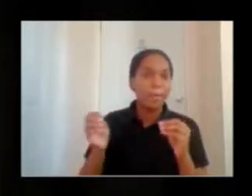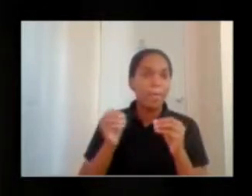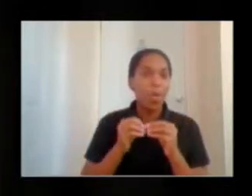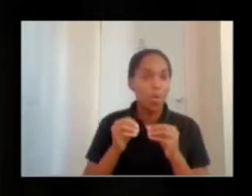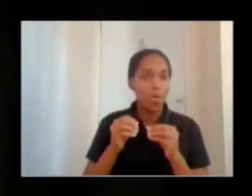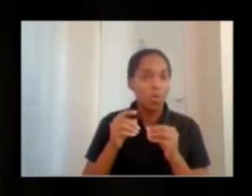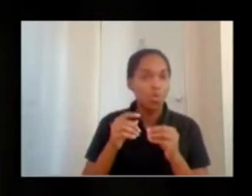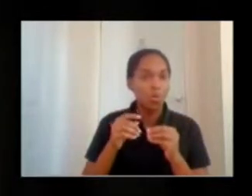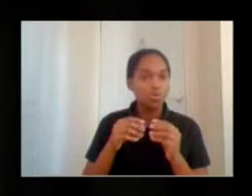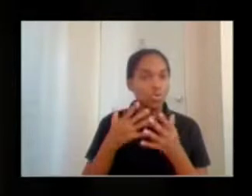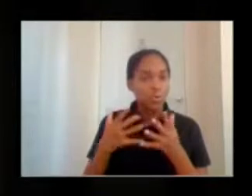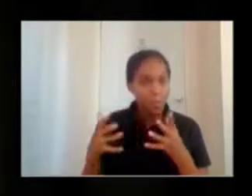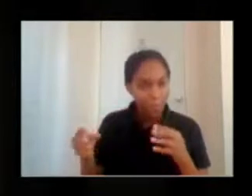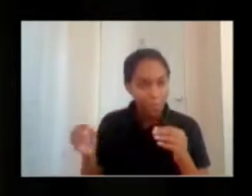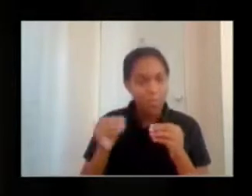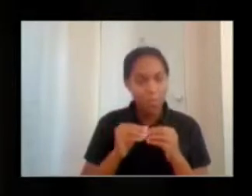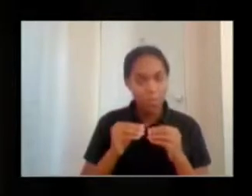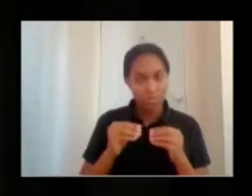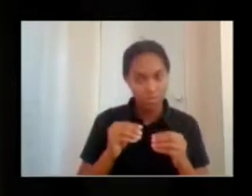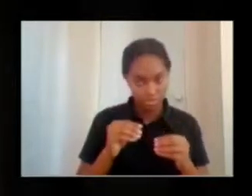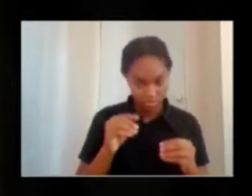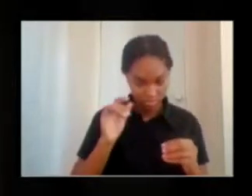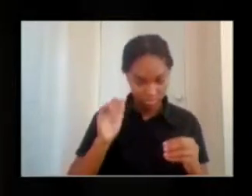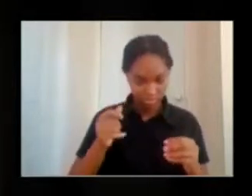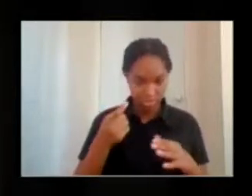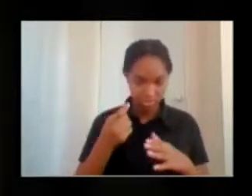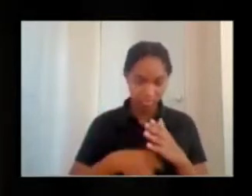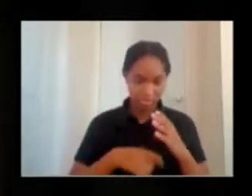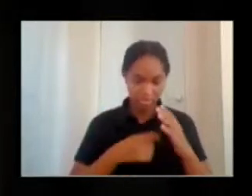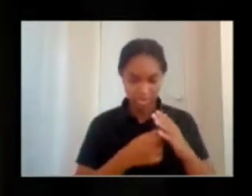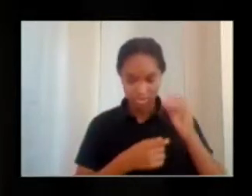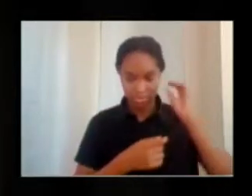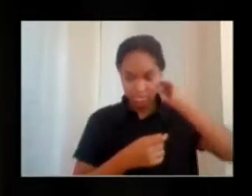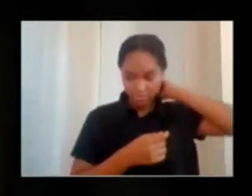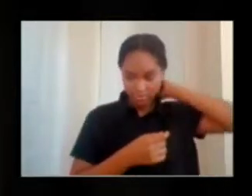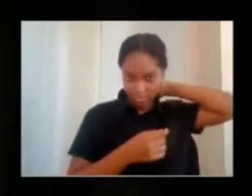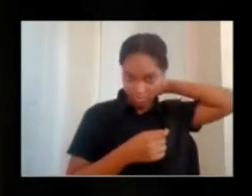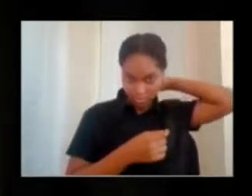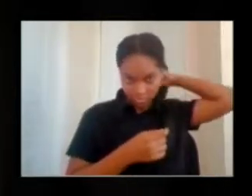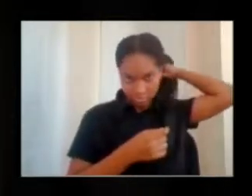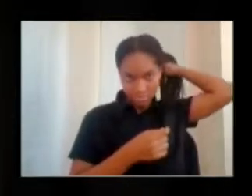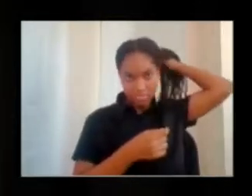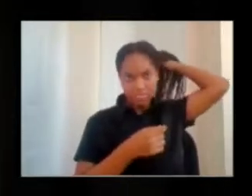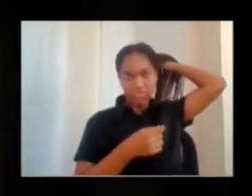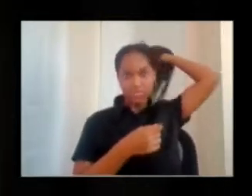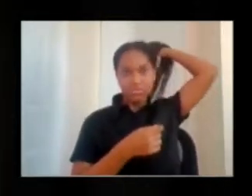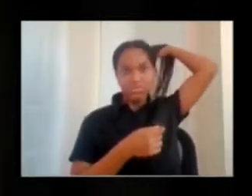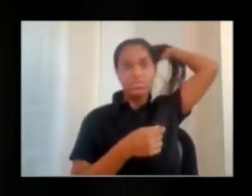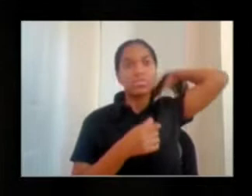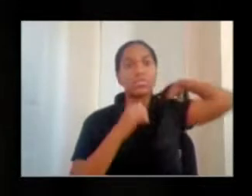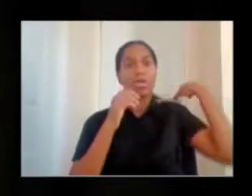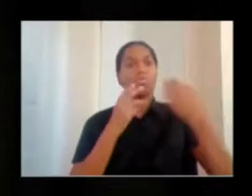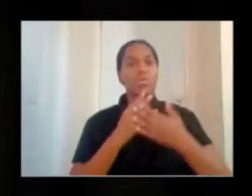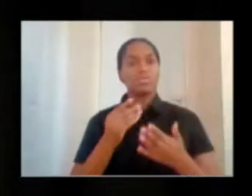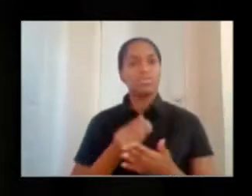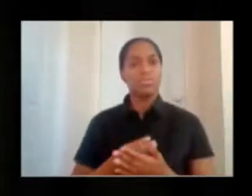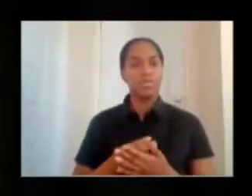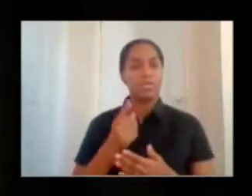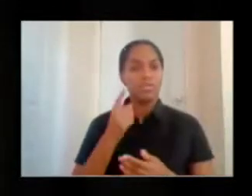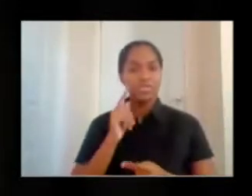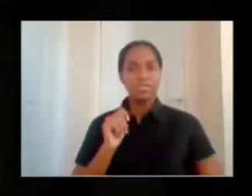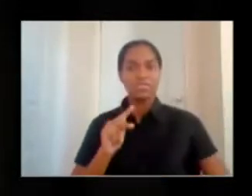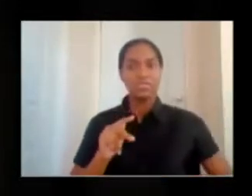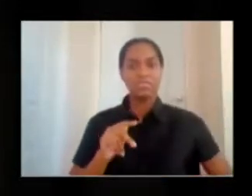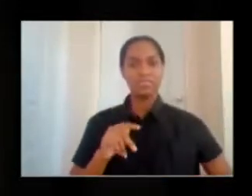something more, so that kind of, prices, kind of, the, waste of money of, consumer buying the TV. So